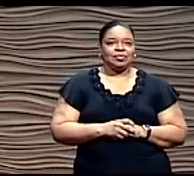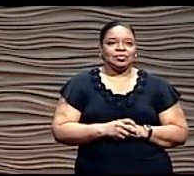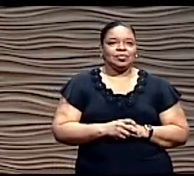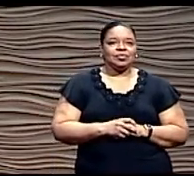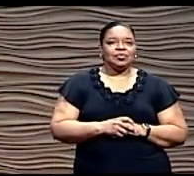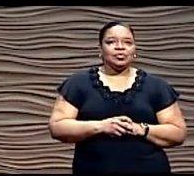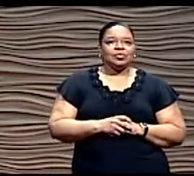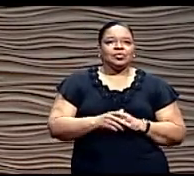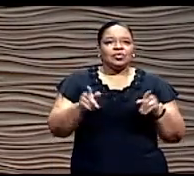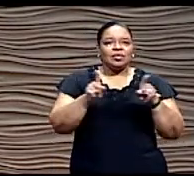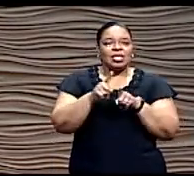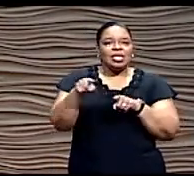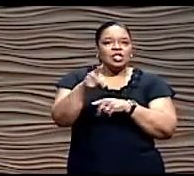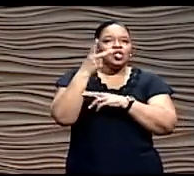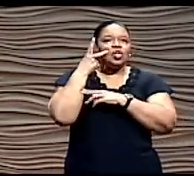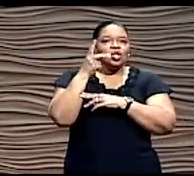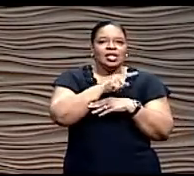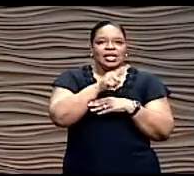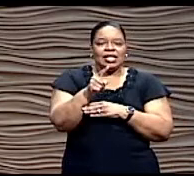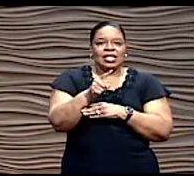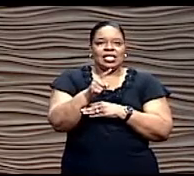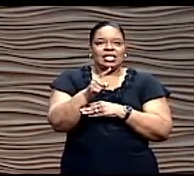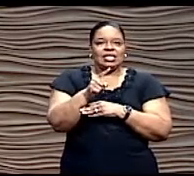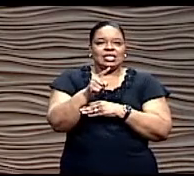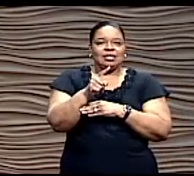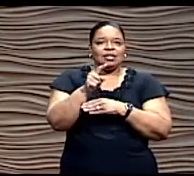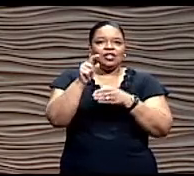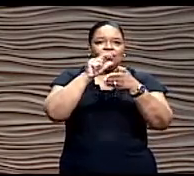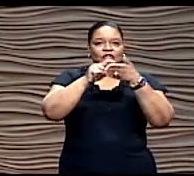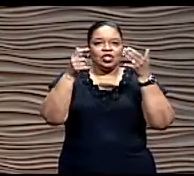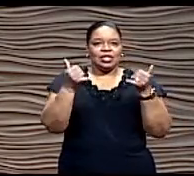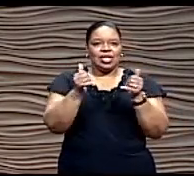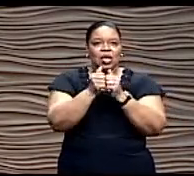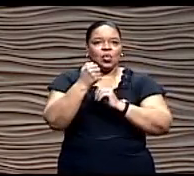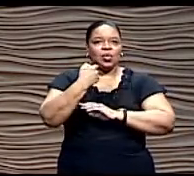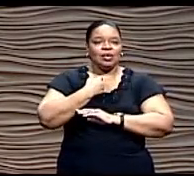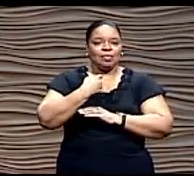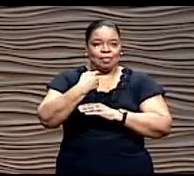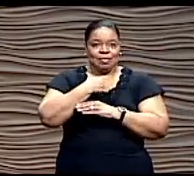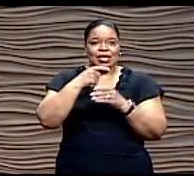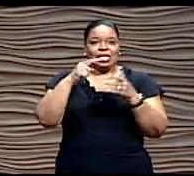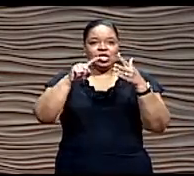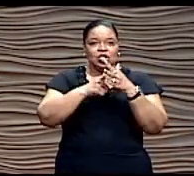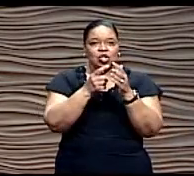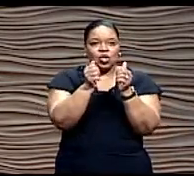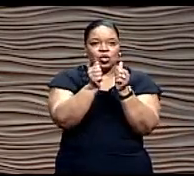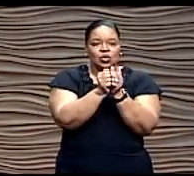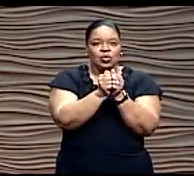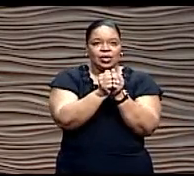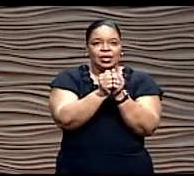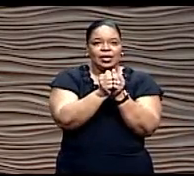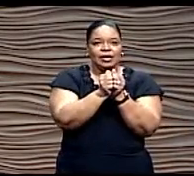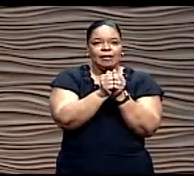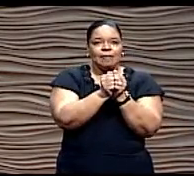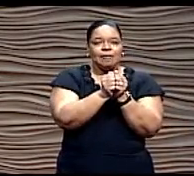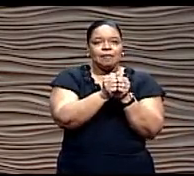As you look at these verses now with me, you begin to pick up